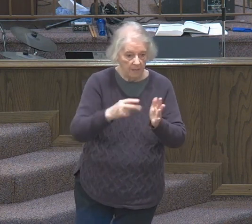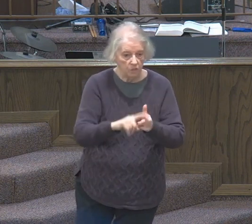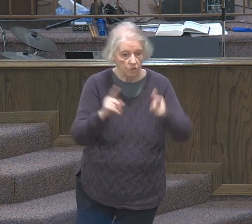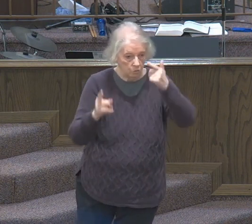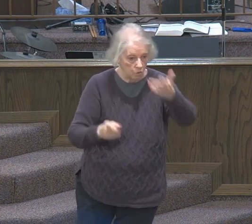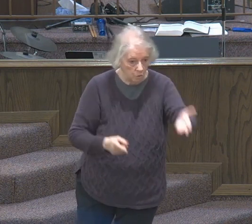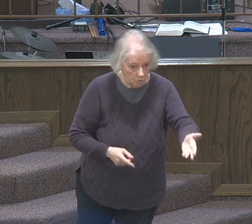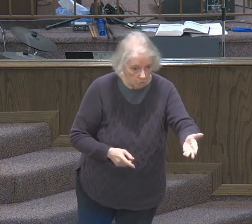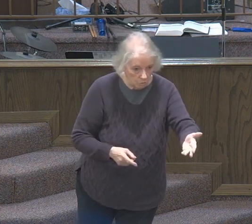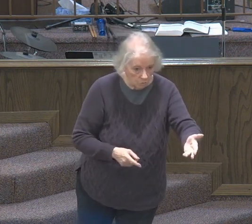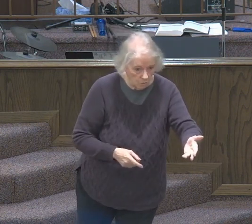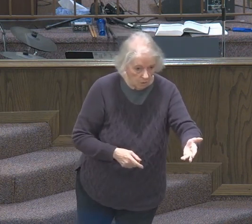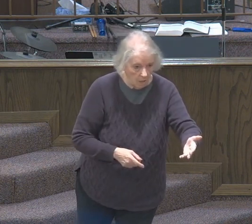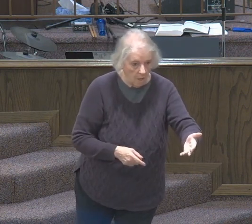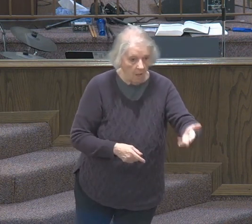worship